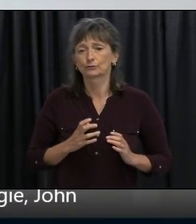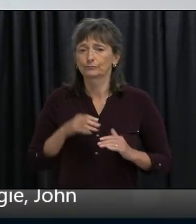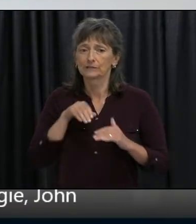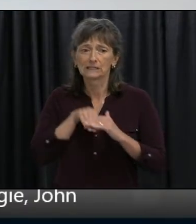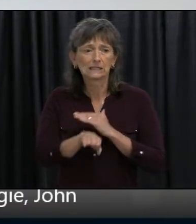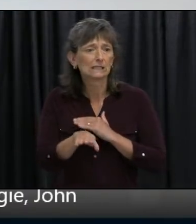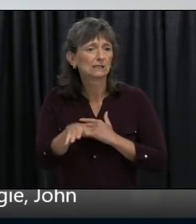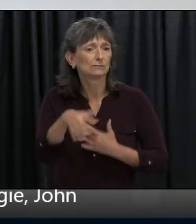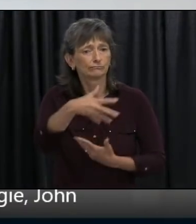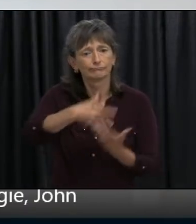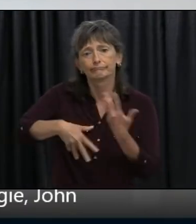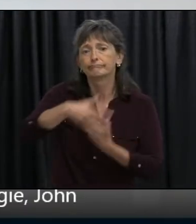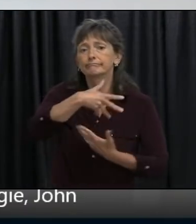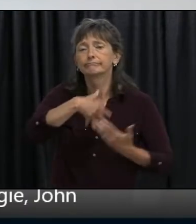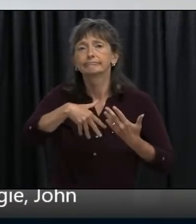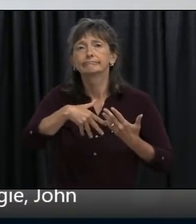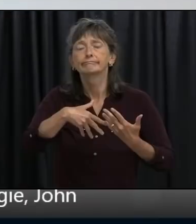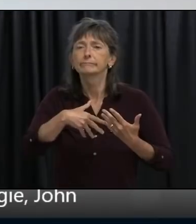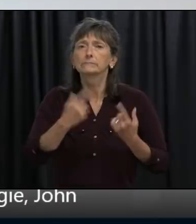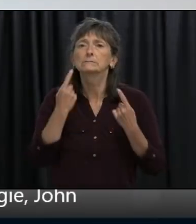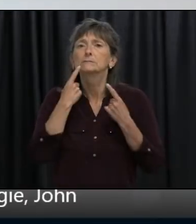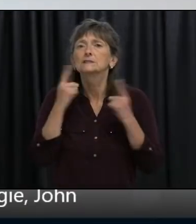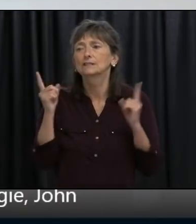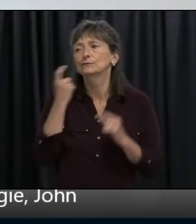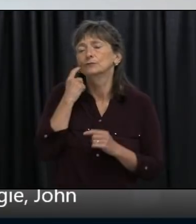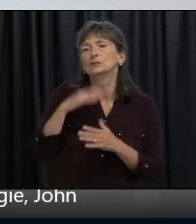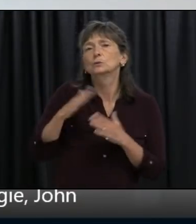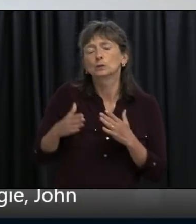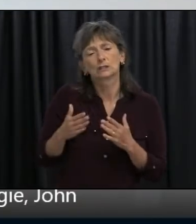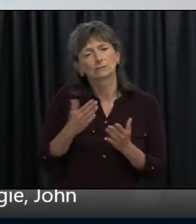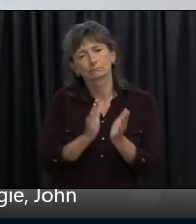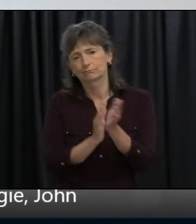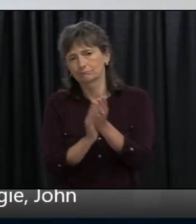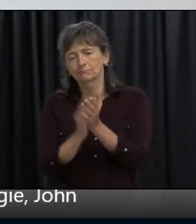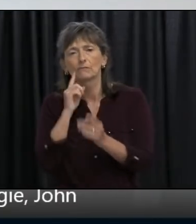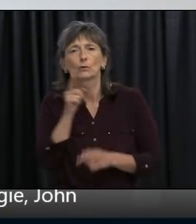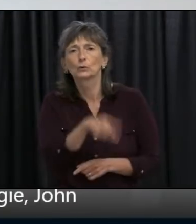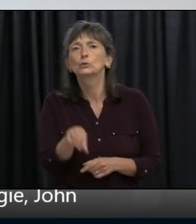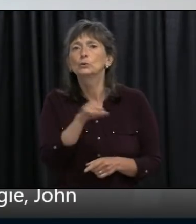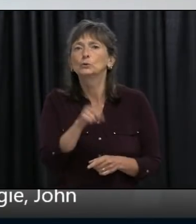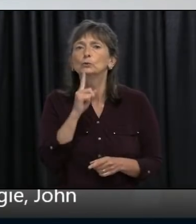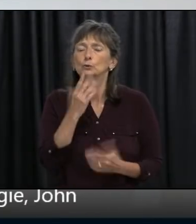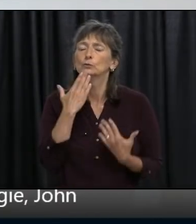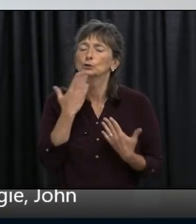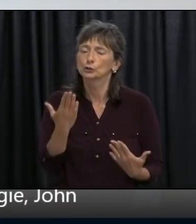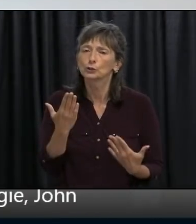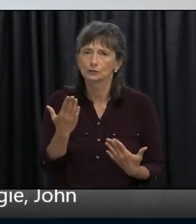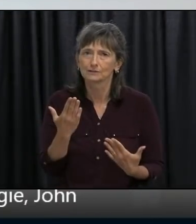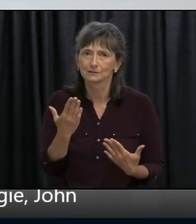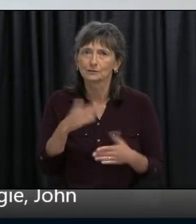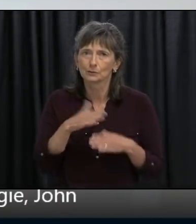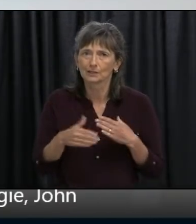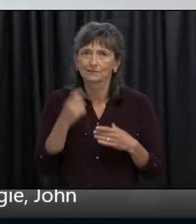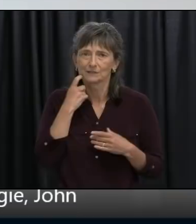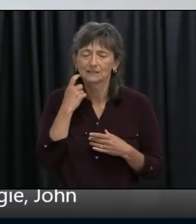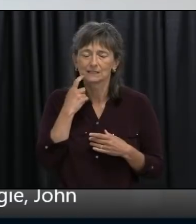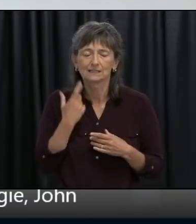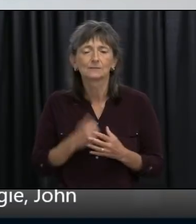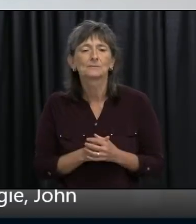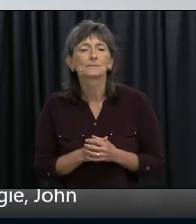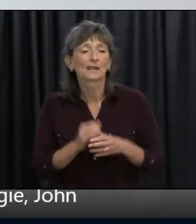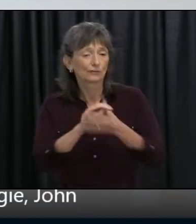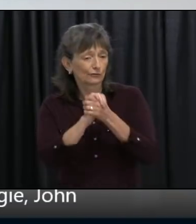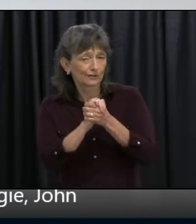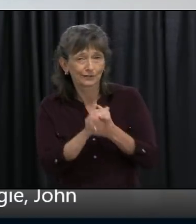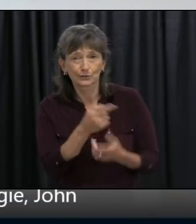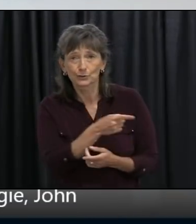a success and an enjoyable one as well. So again, congratulations to all concerned. And as Dr. Fitzgerald says,